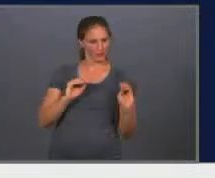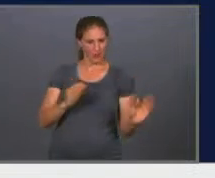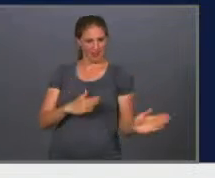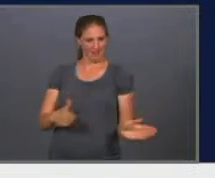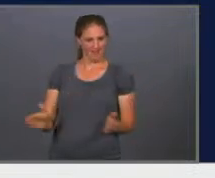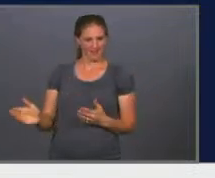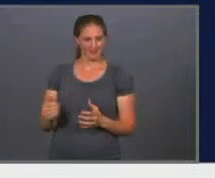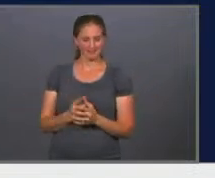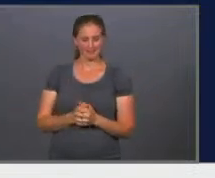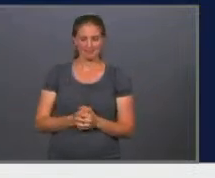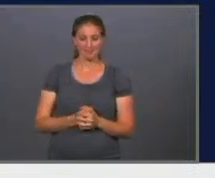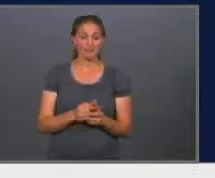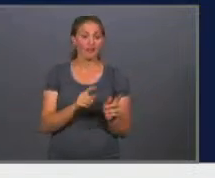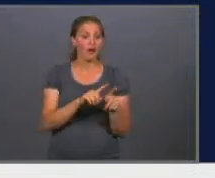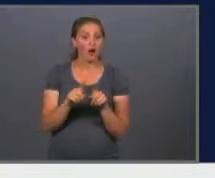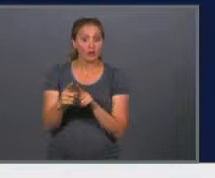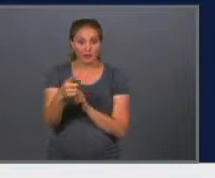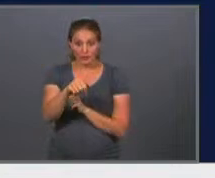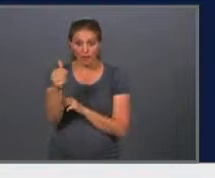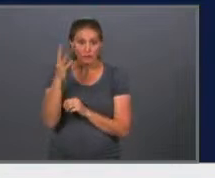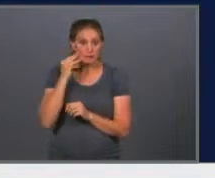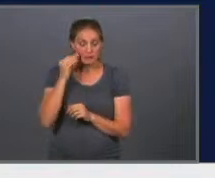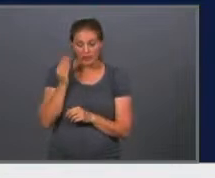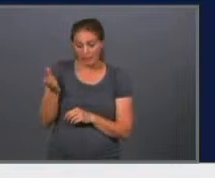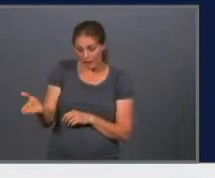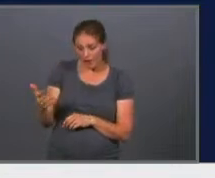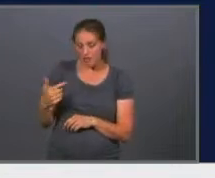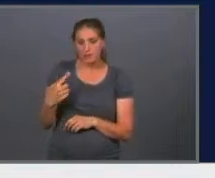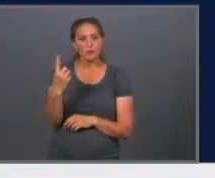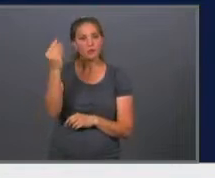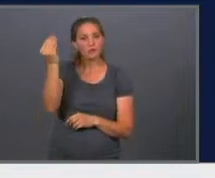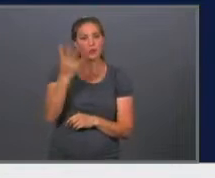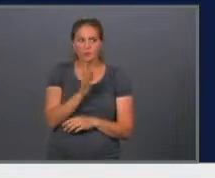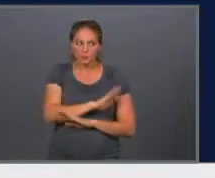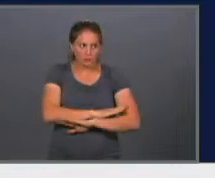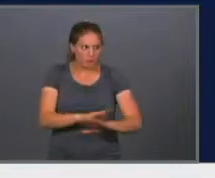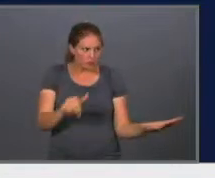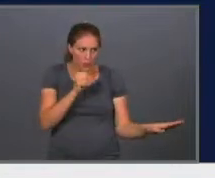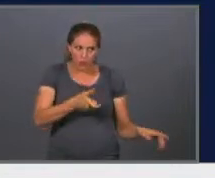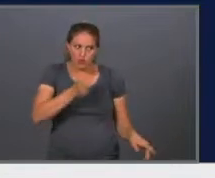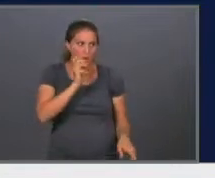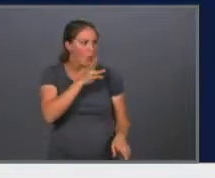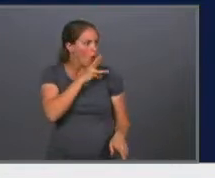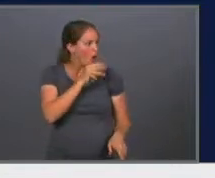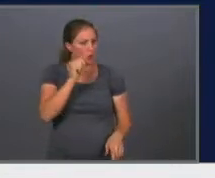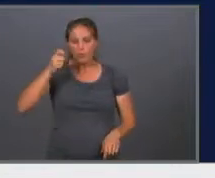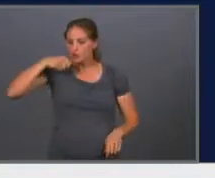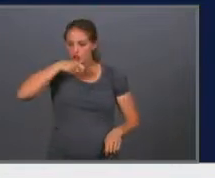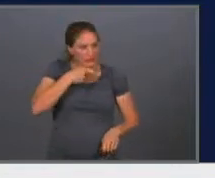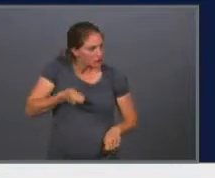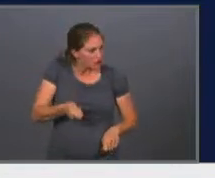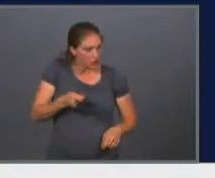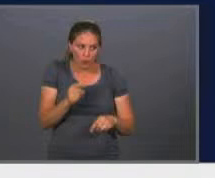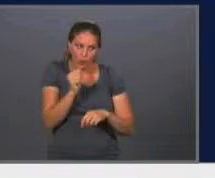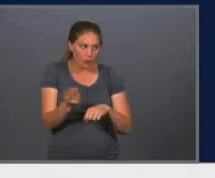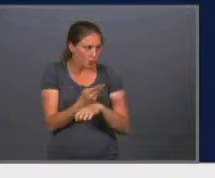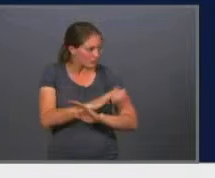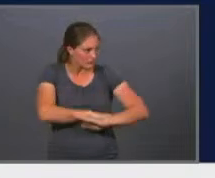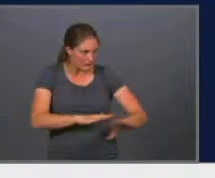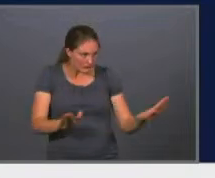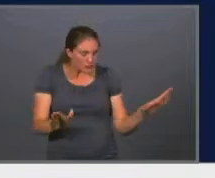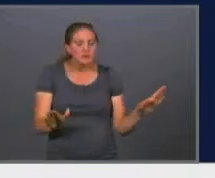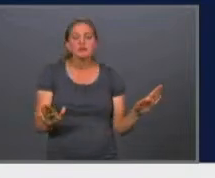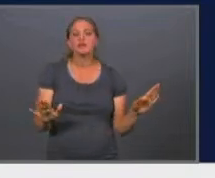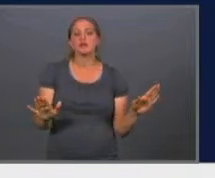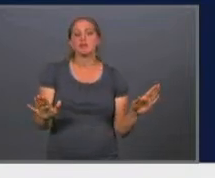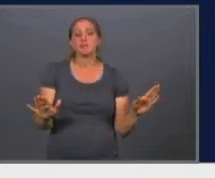I was told to never drink their water and not even to use it to brush teeth and so forth. And then I visited a